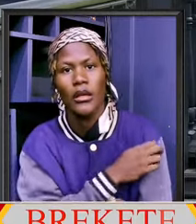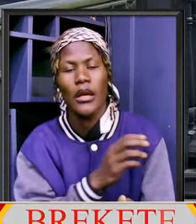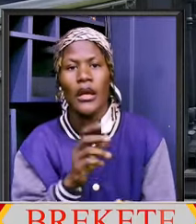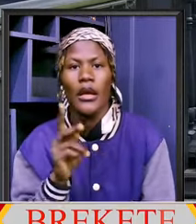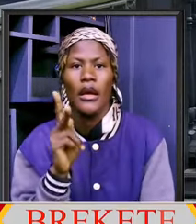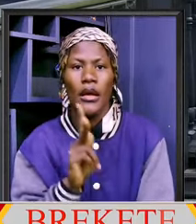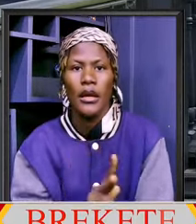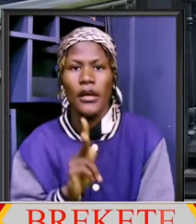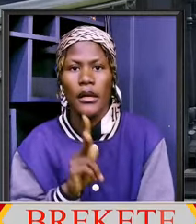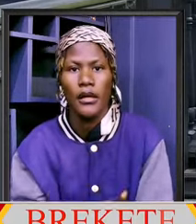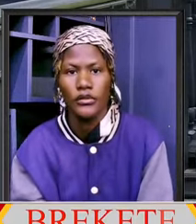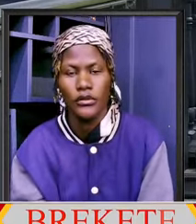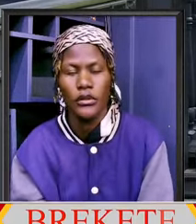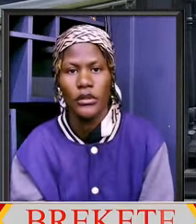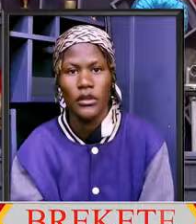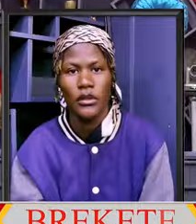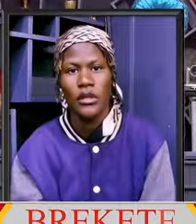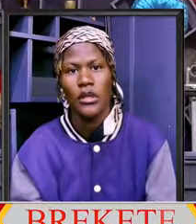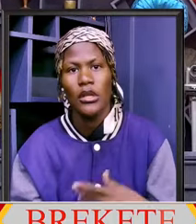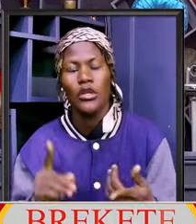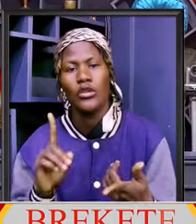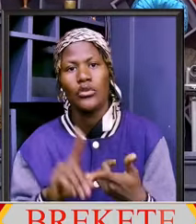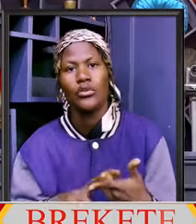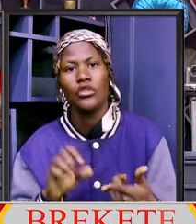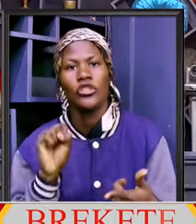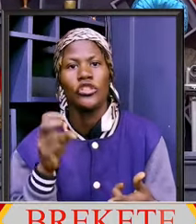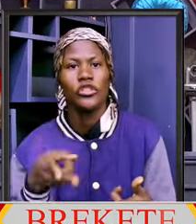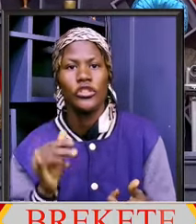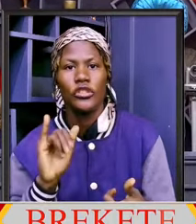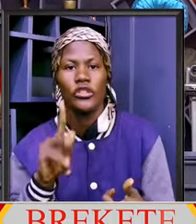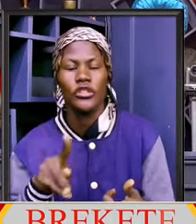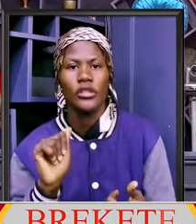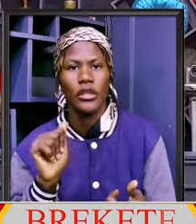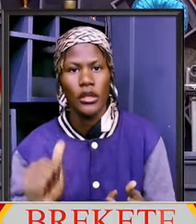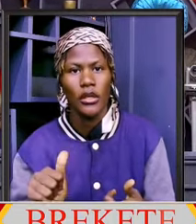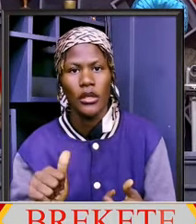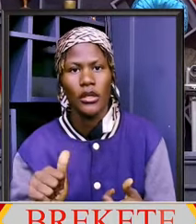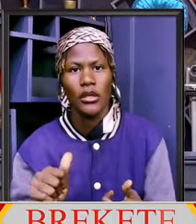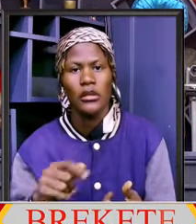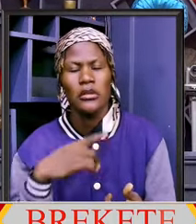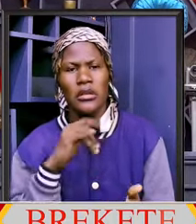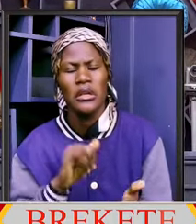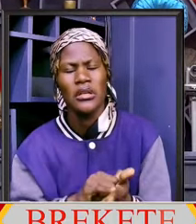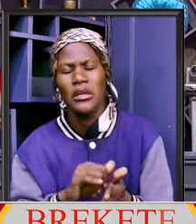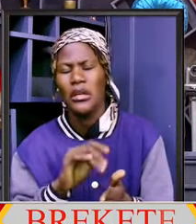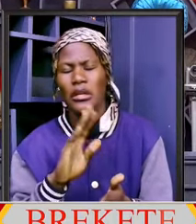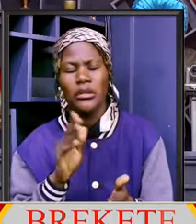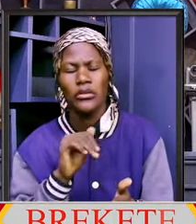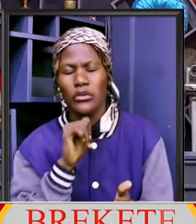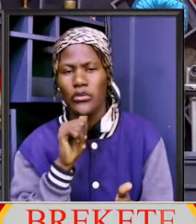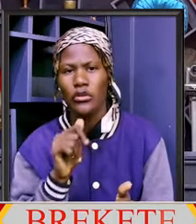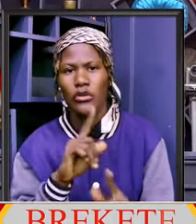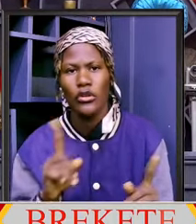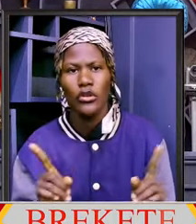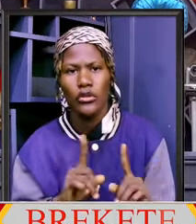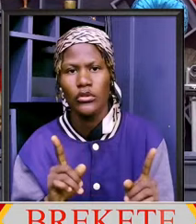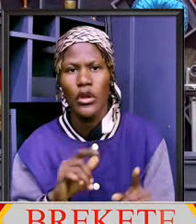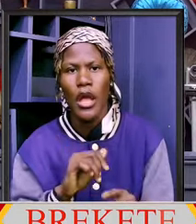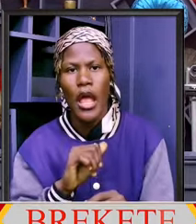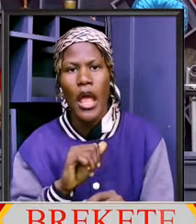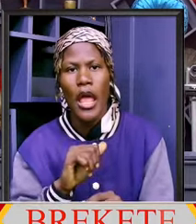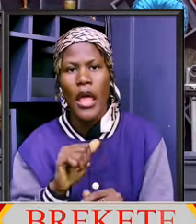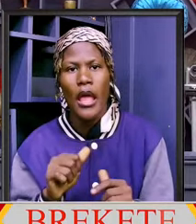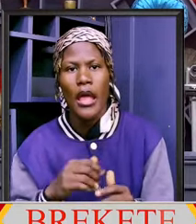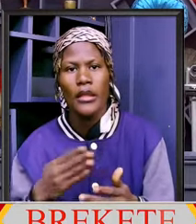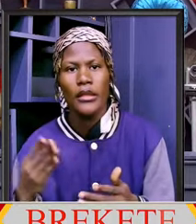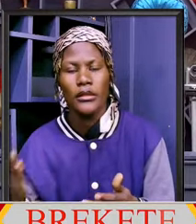Center. Yes, sir, National Eye Center, Kaduna. They refer us to Shika. Reaching Shika, they said they can't do anything about it. I said to